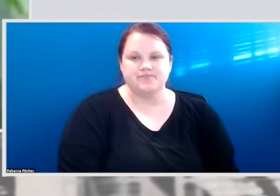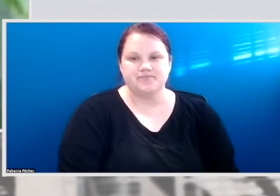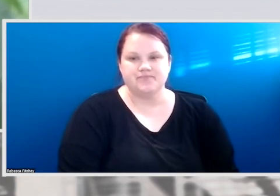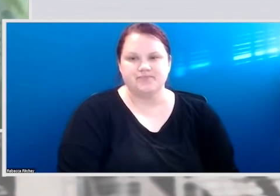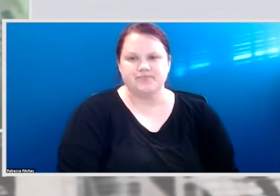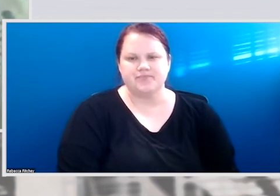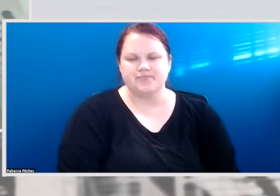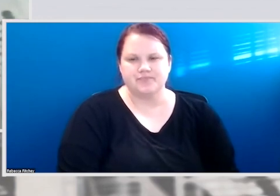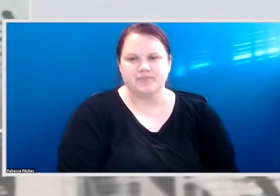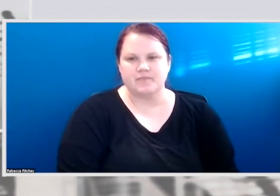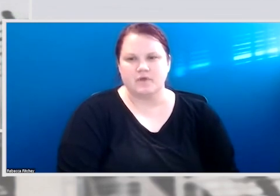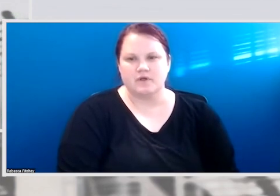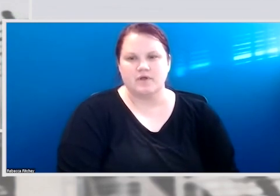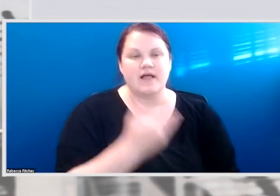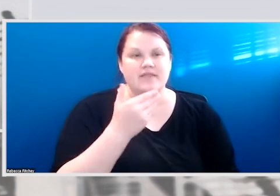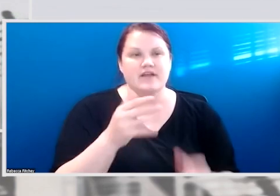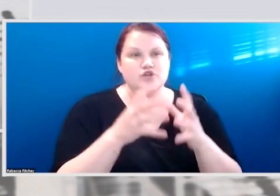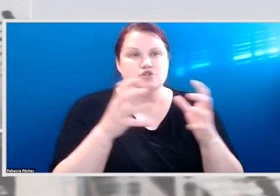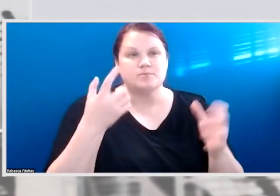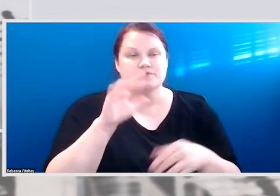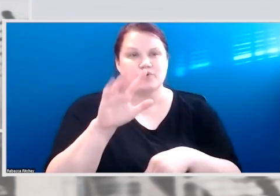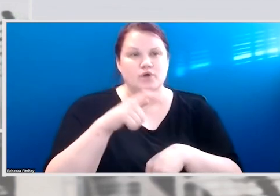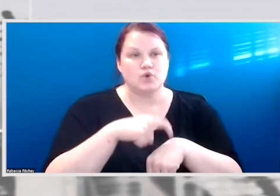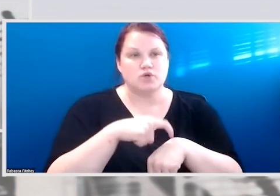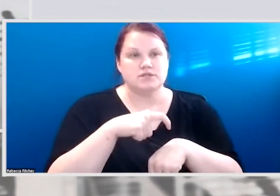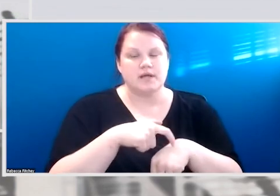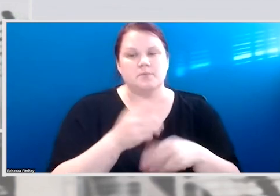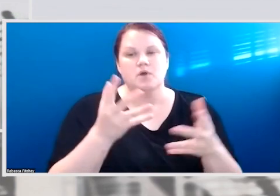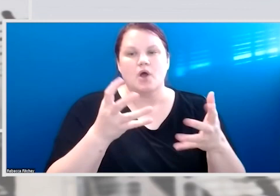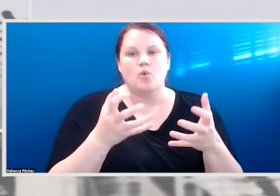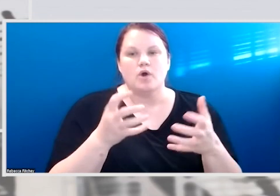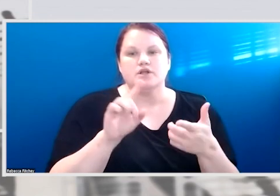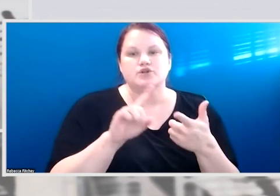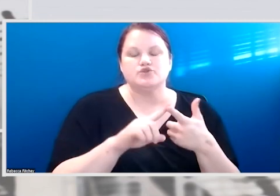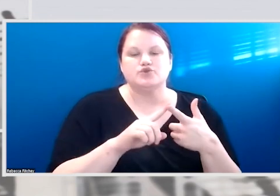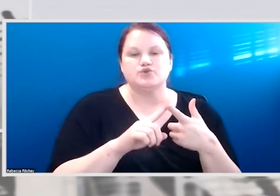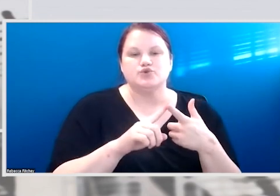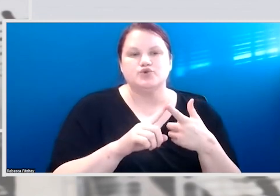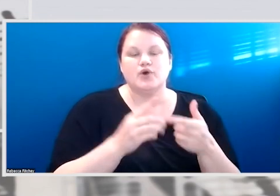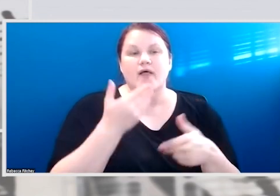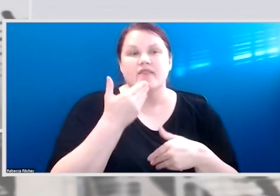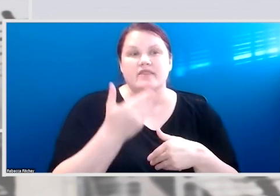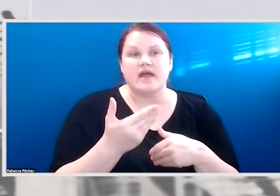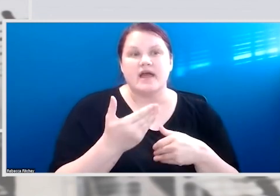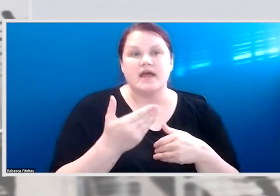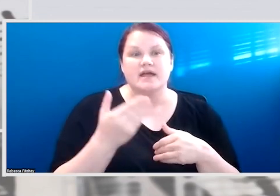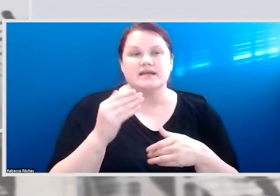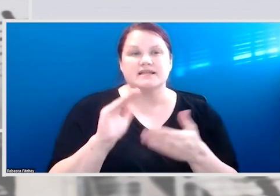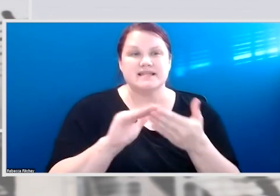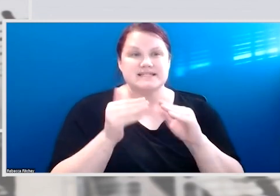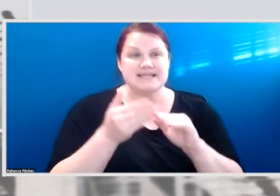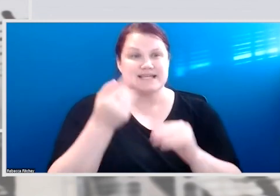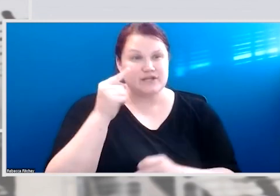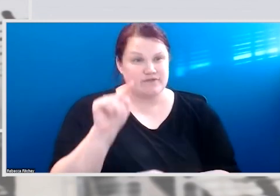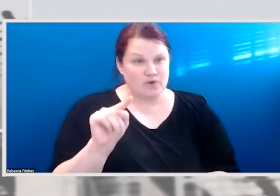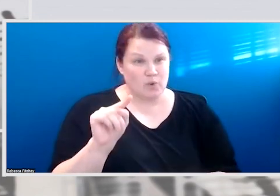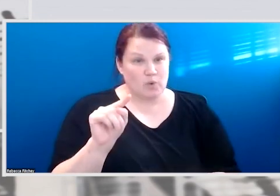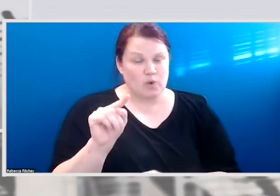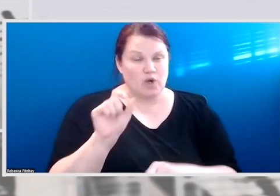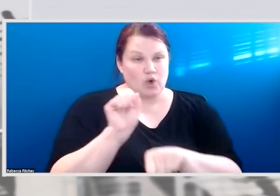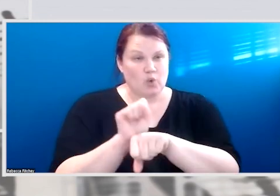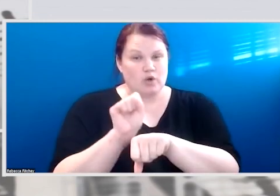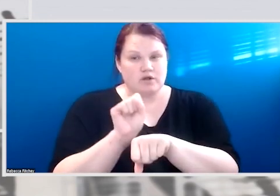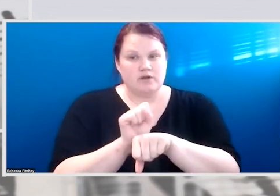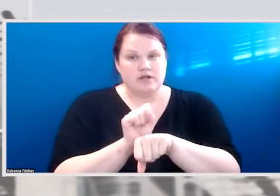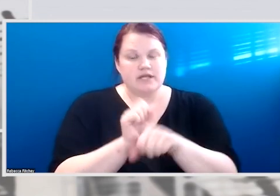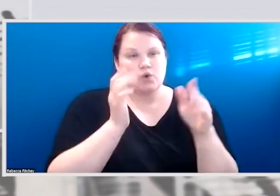Sure. Good evening. Thank you so much for your time. I just wanted to thank the city for working on